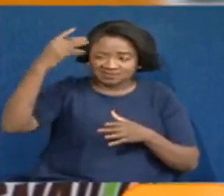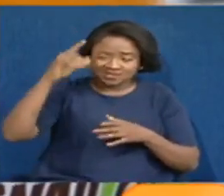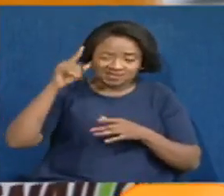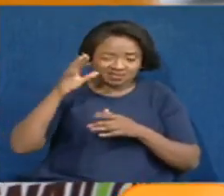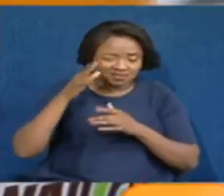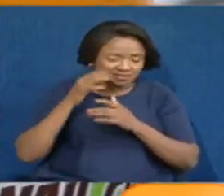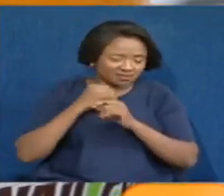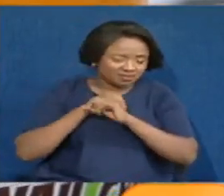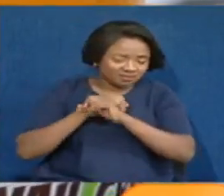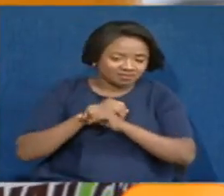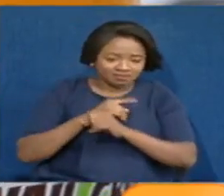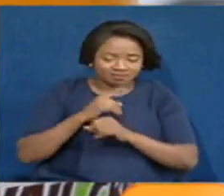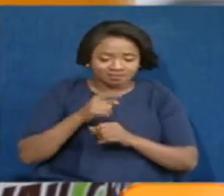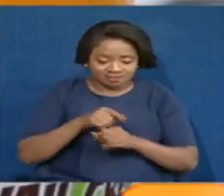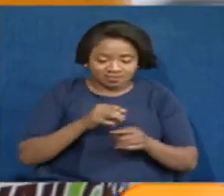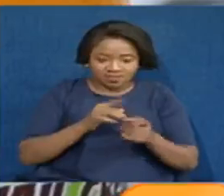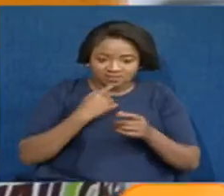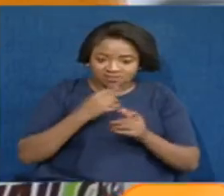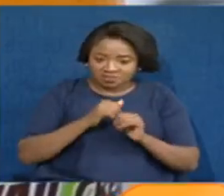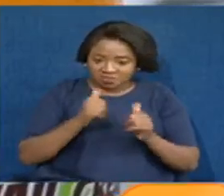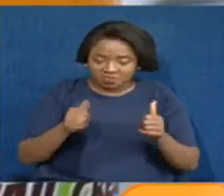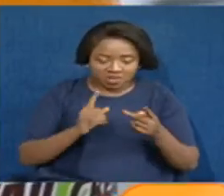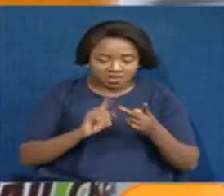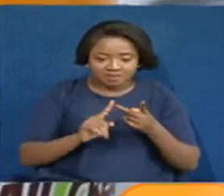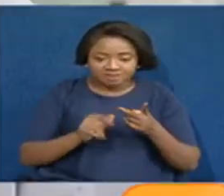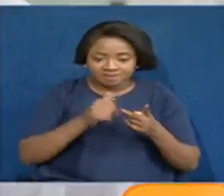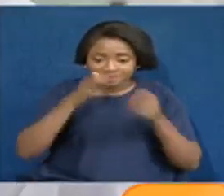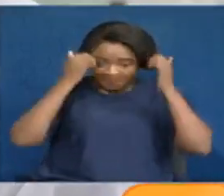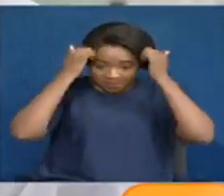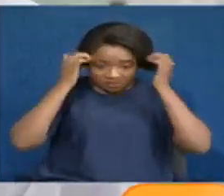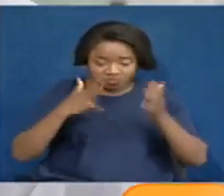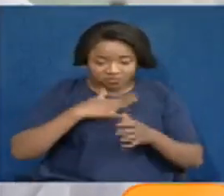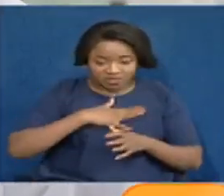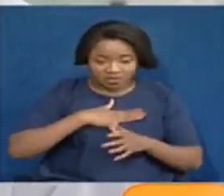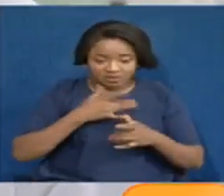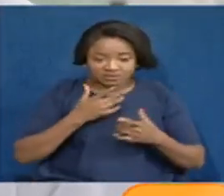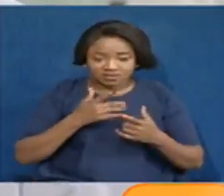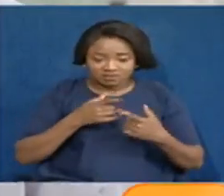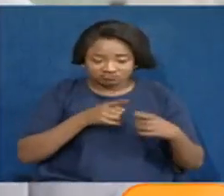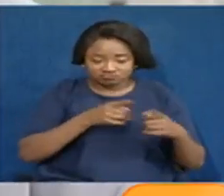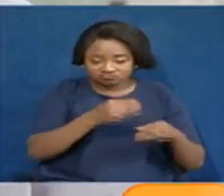the response was very good. The other group is the students. We tried to